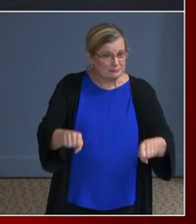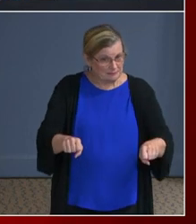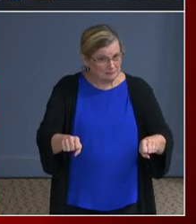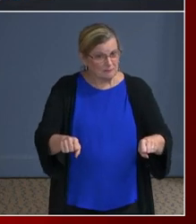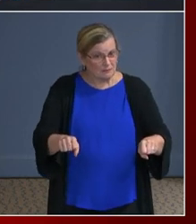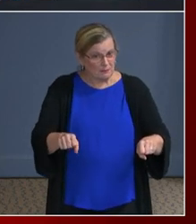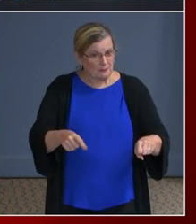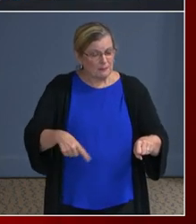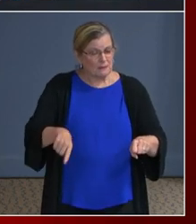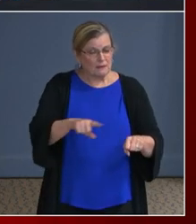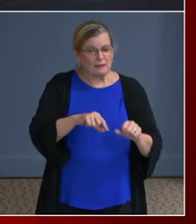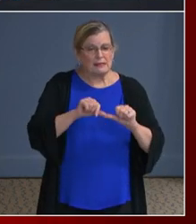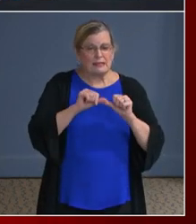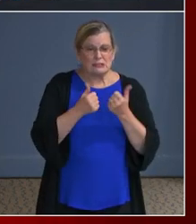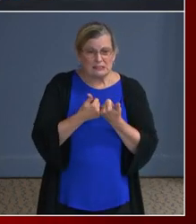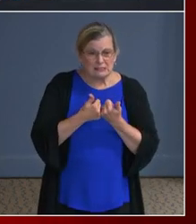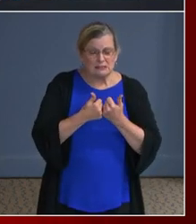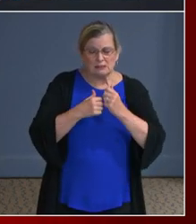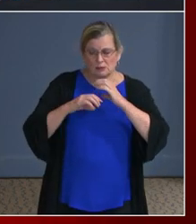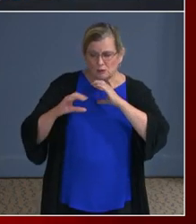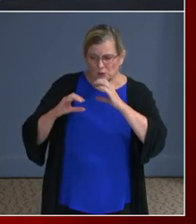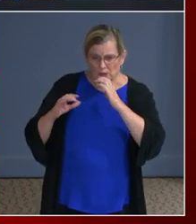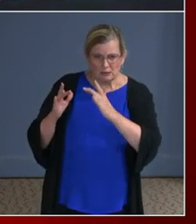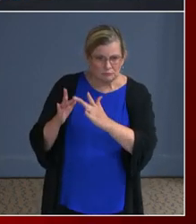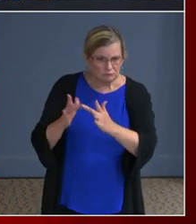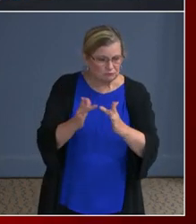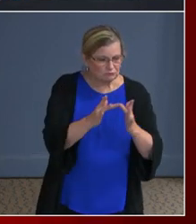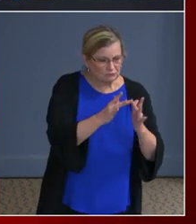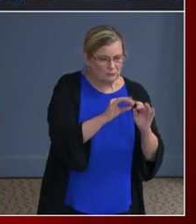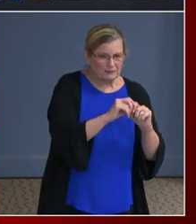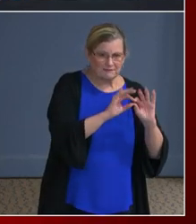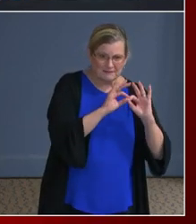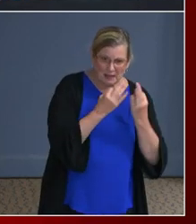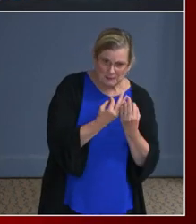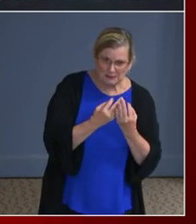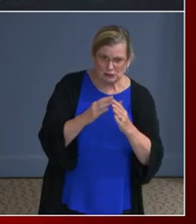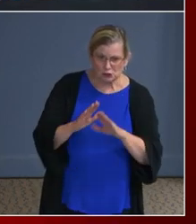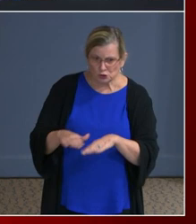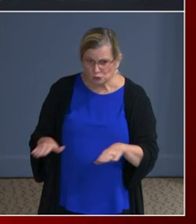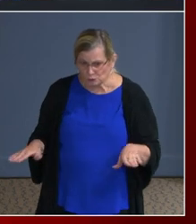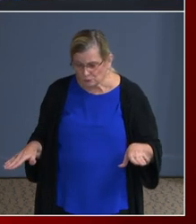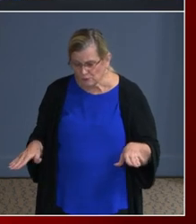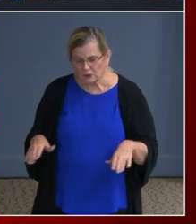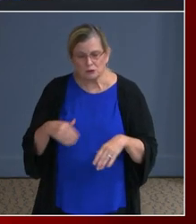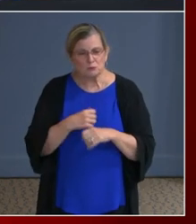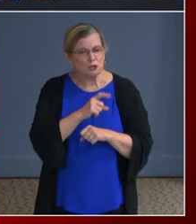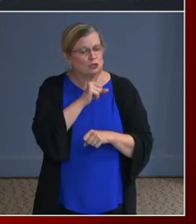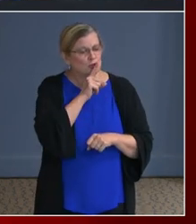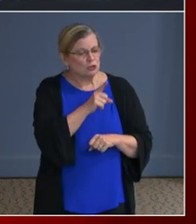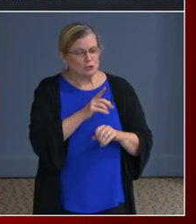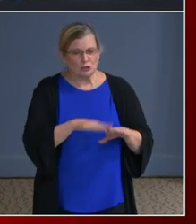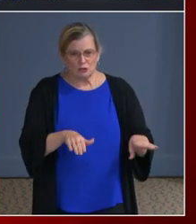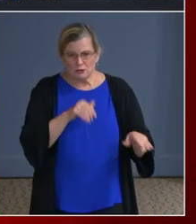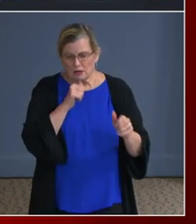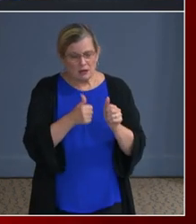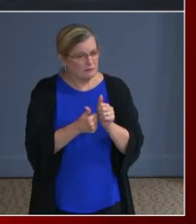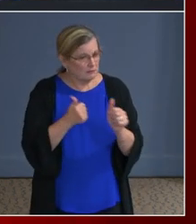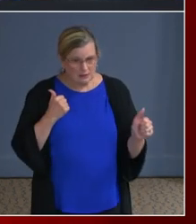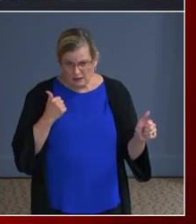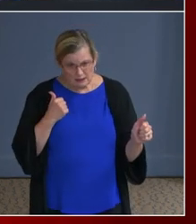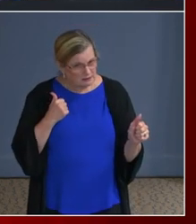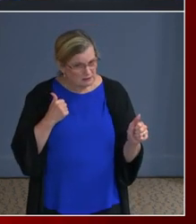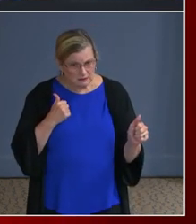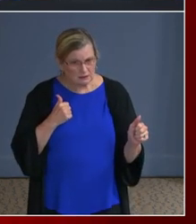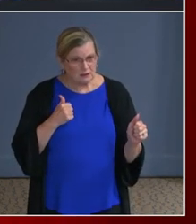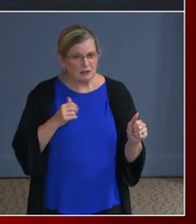families if their children are not up to date with their school required vaccinations. That will continue to